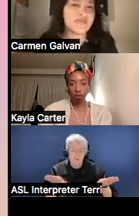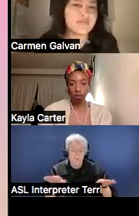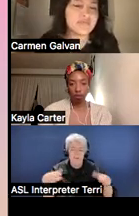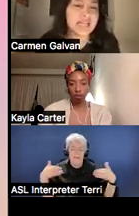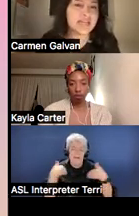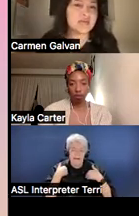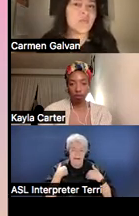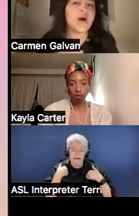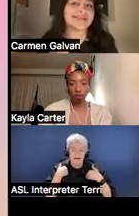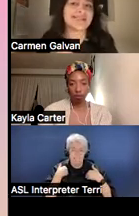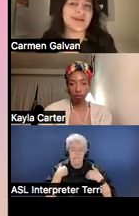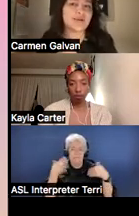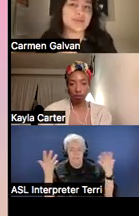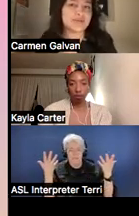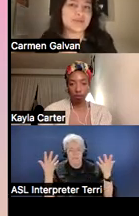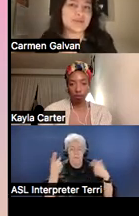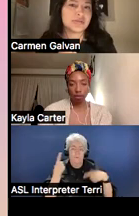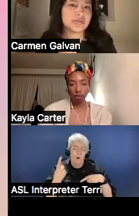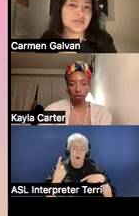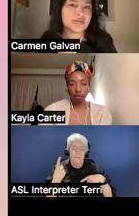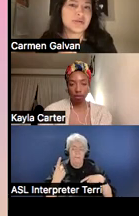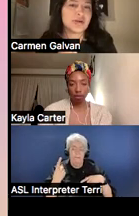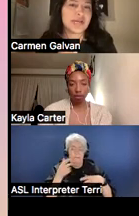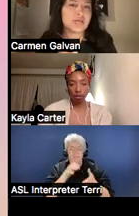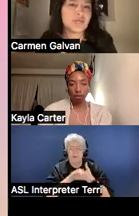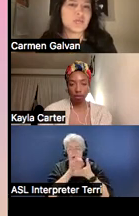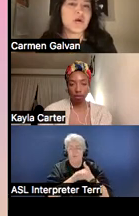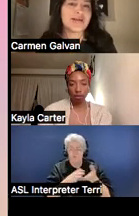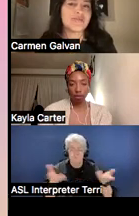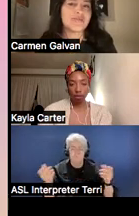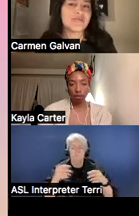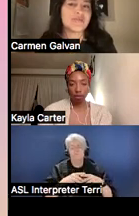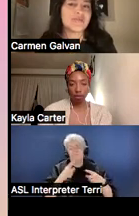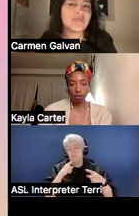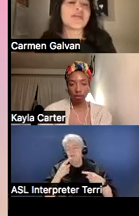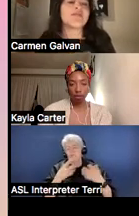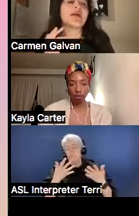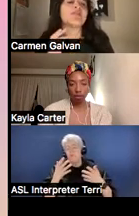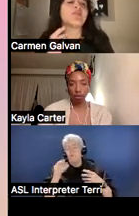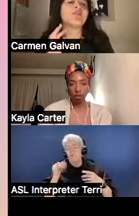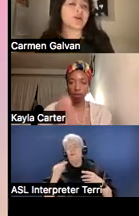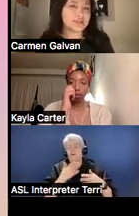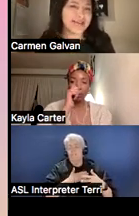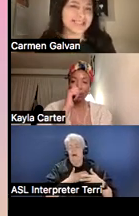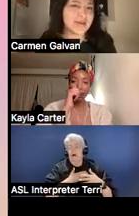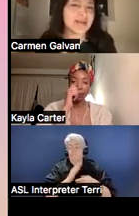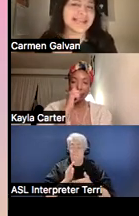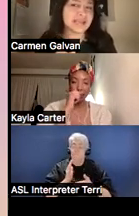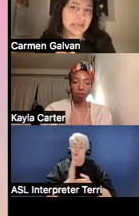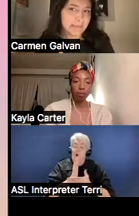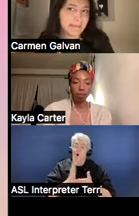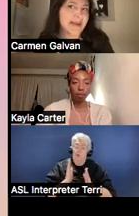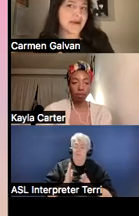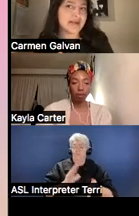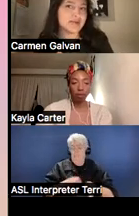have like one spouse? Or like, what if my partner dies and I'm not